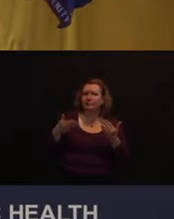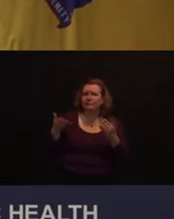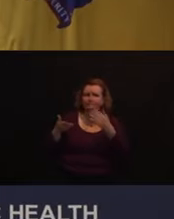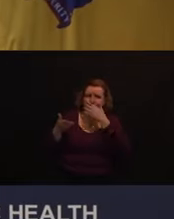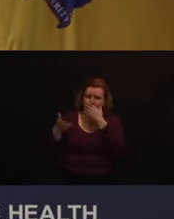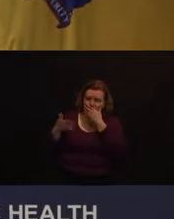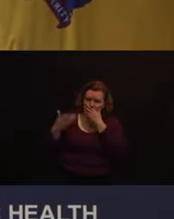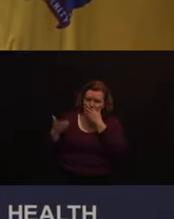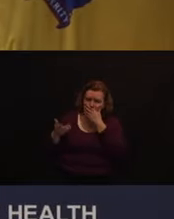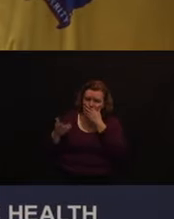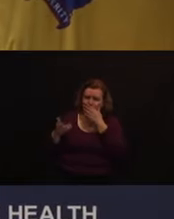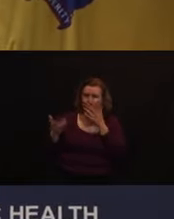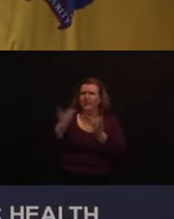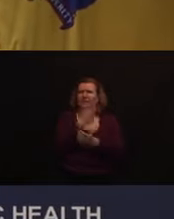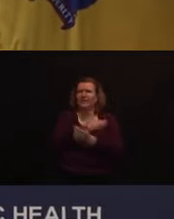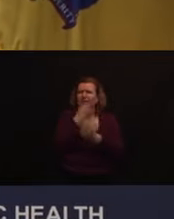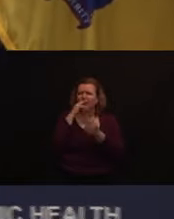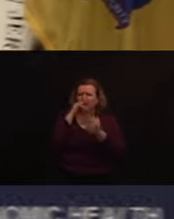COVID vaccine for kids?